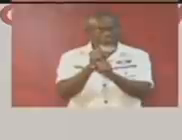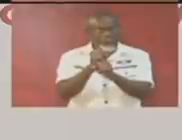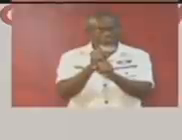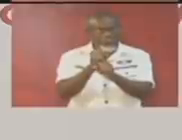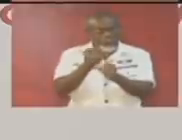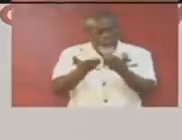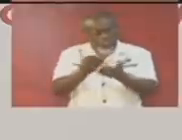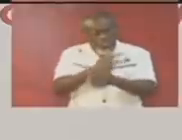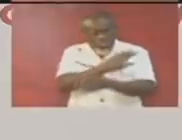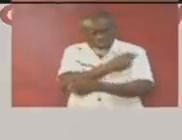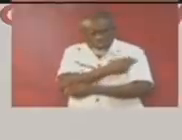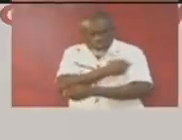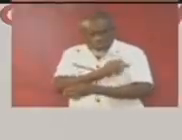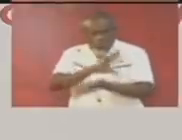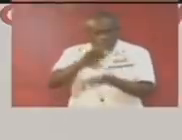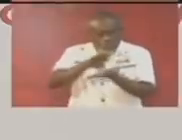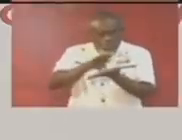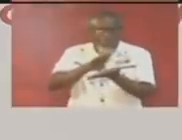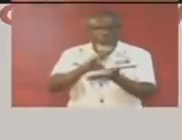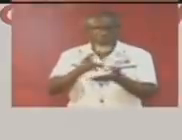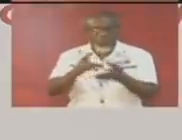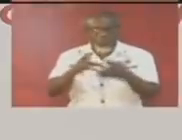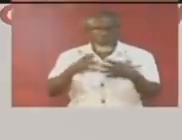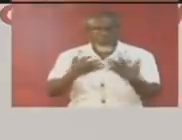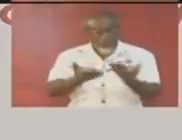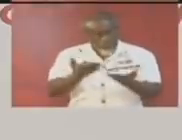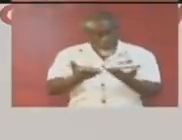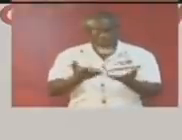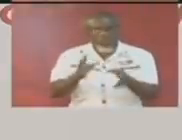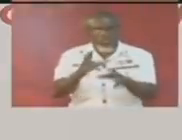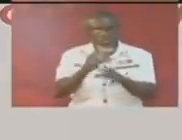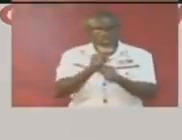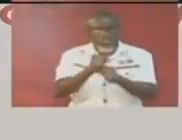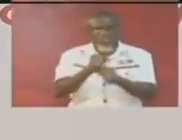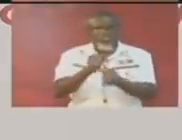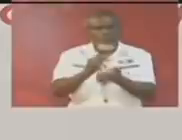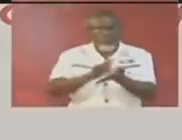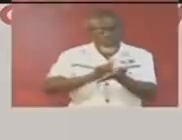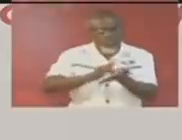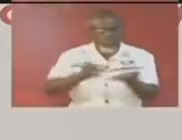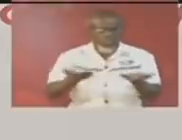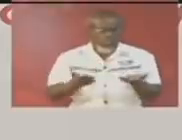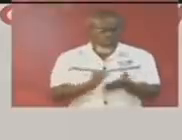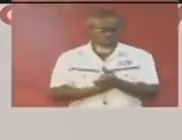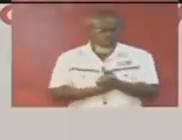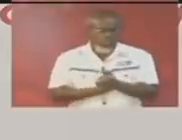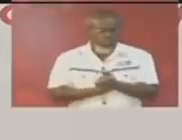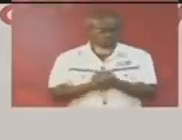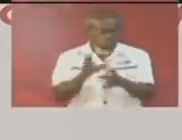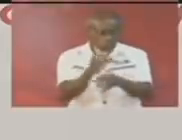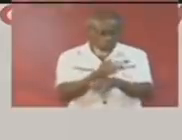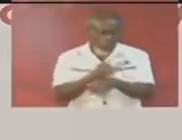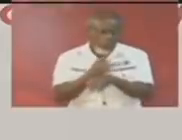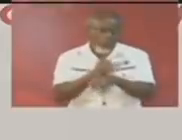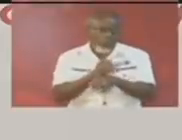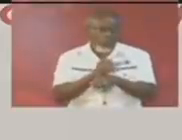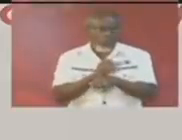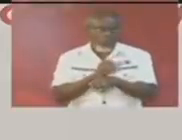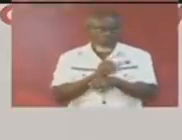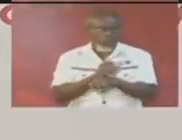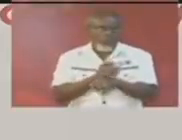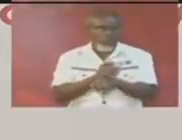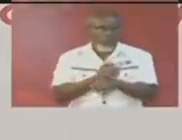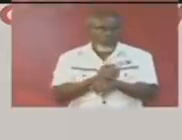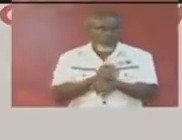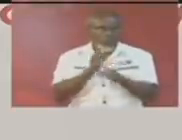time. So it should be documented, or it should be an event that you can recall if it happened before. It should be a very significant